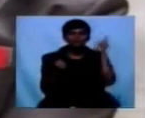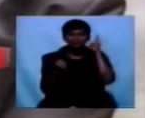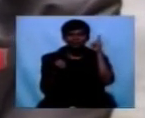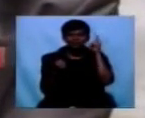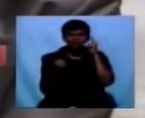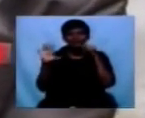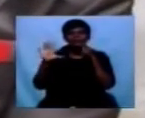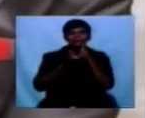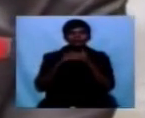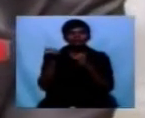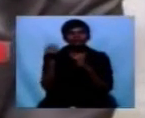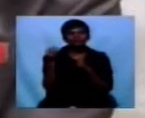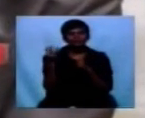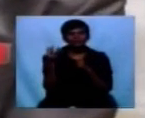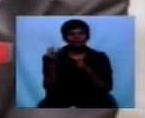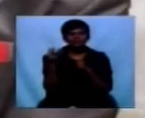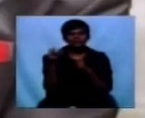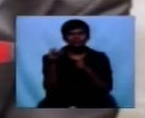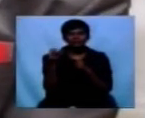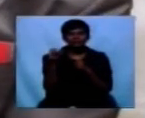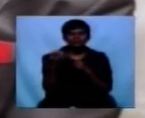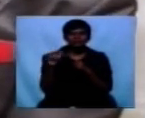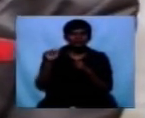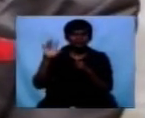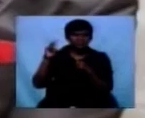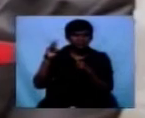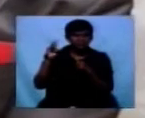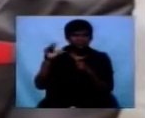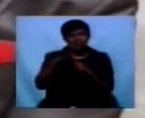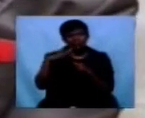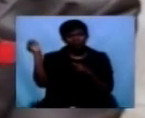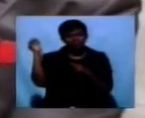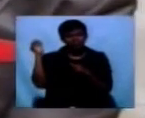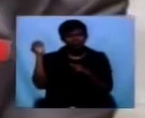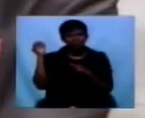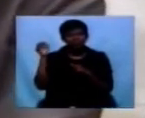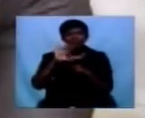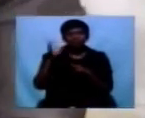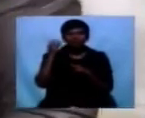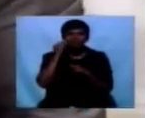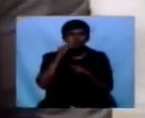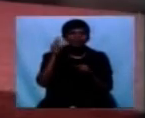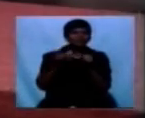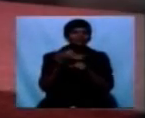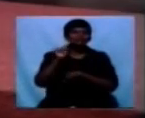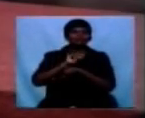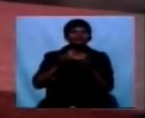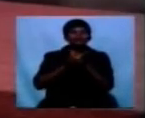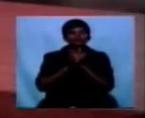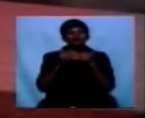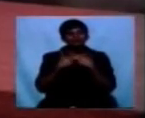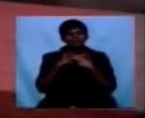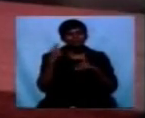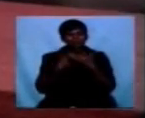they come at 14 hours, in 17 hours they knock off and go home every day. Ask them what they have